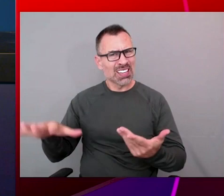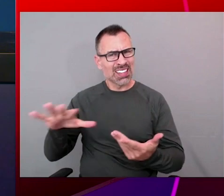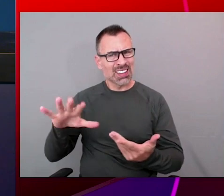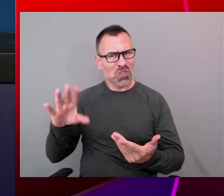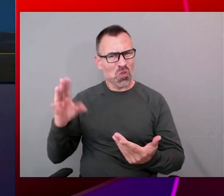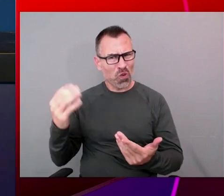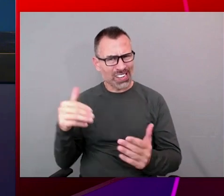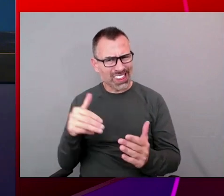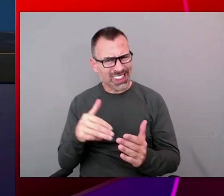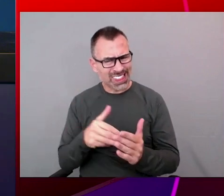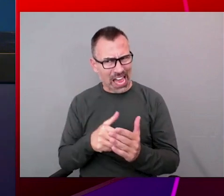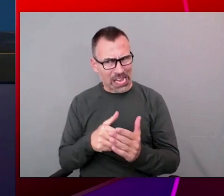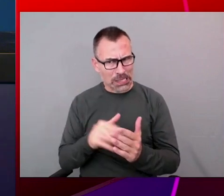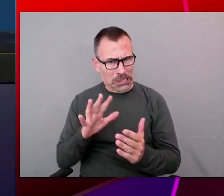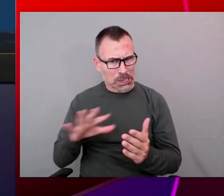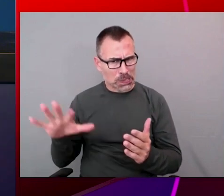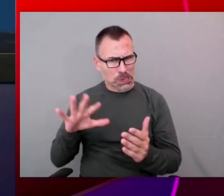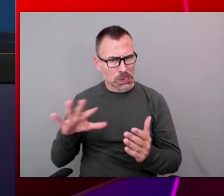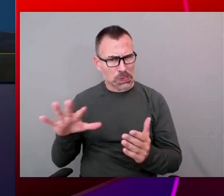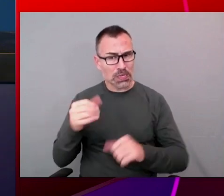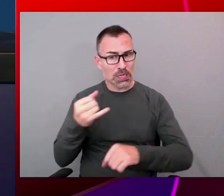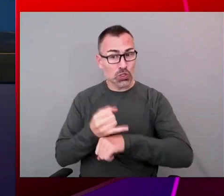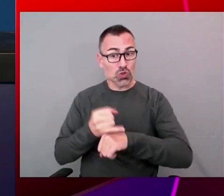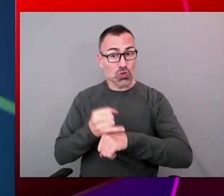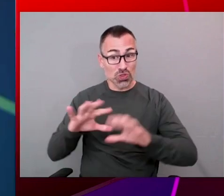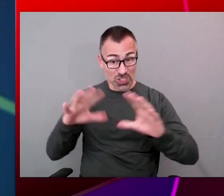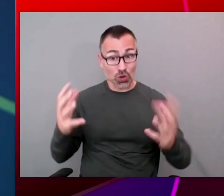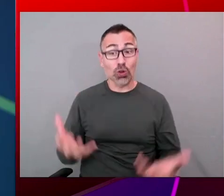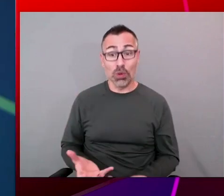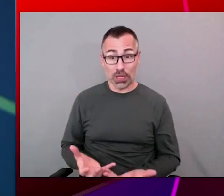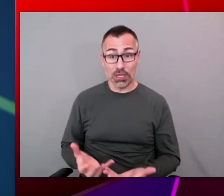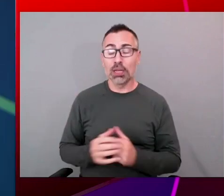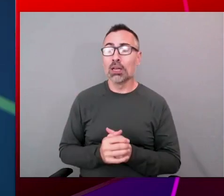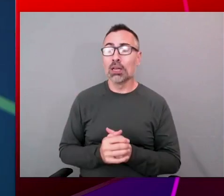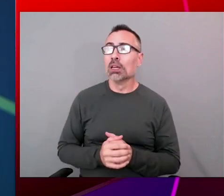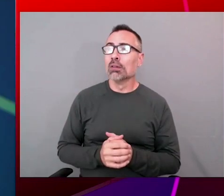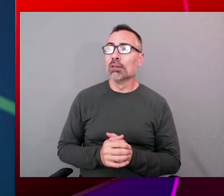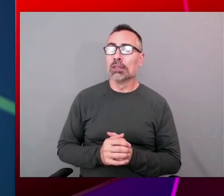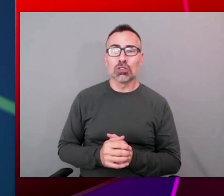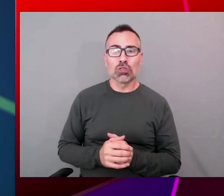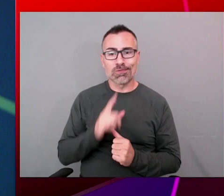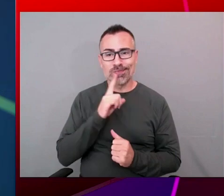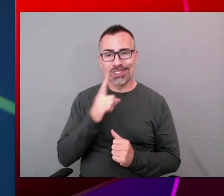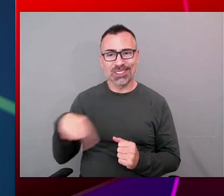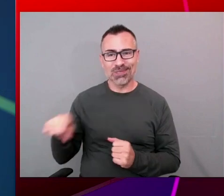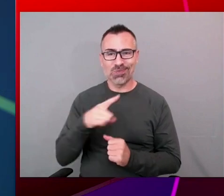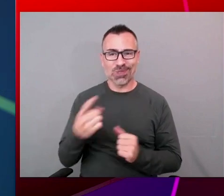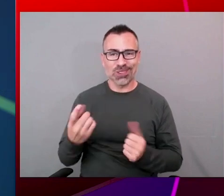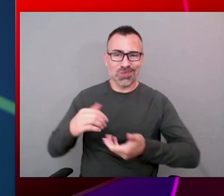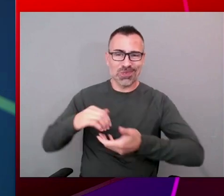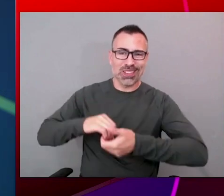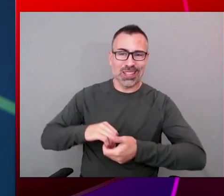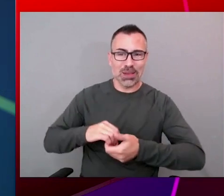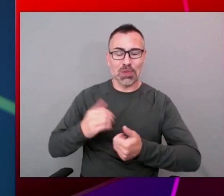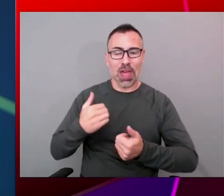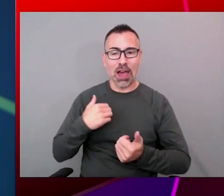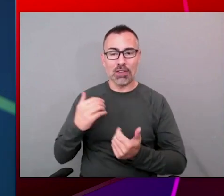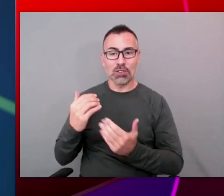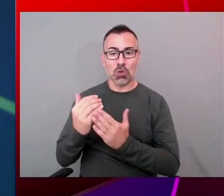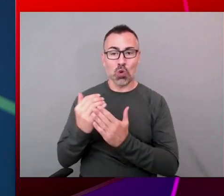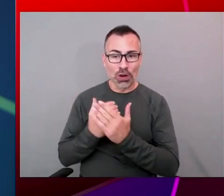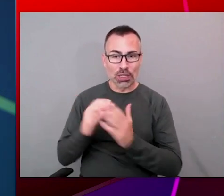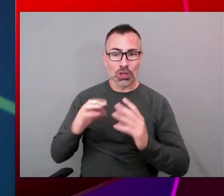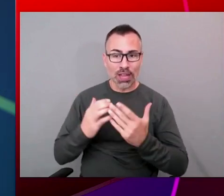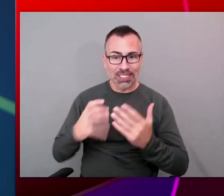that number wrong, but institutions globally. And so we're working with them to get some courses onto their platform also, because